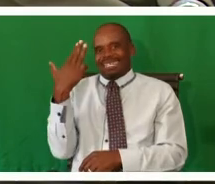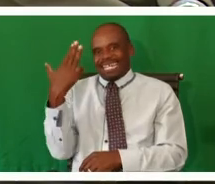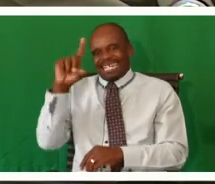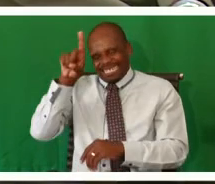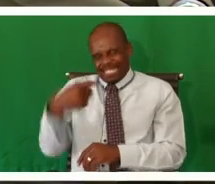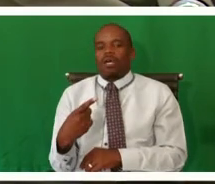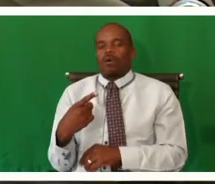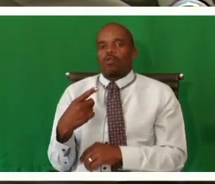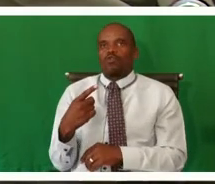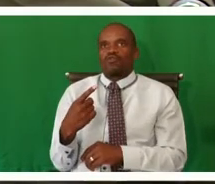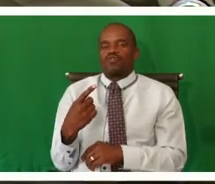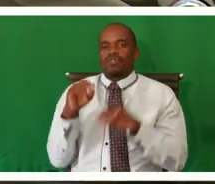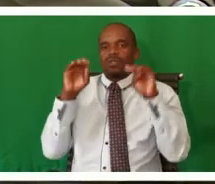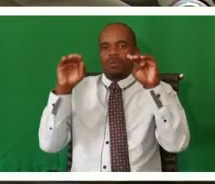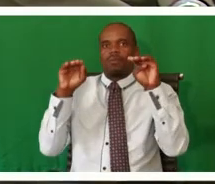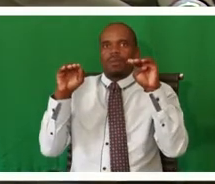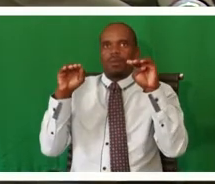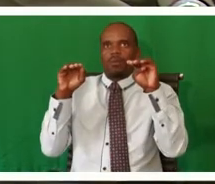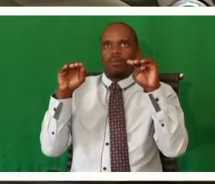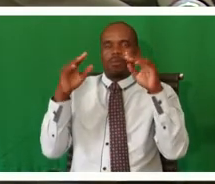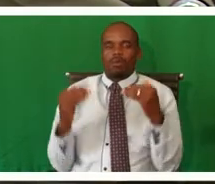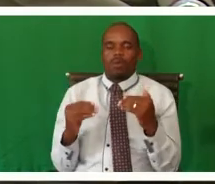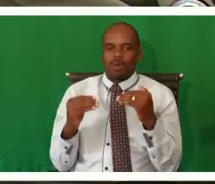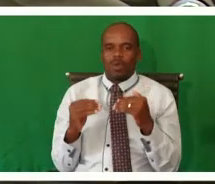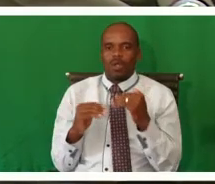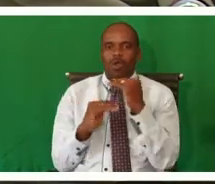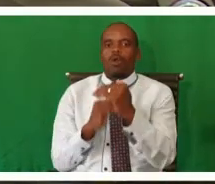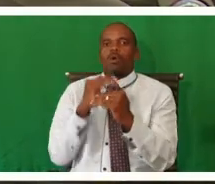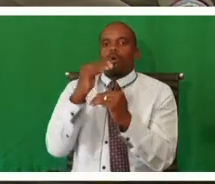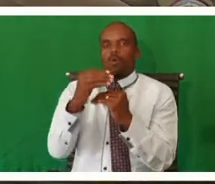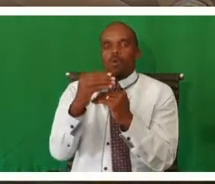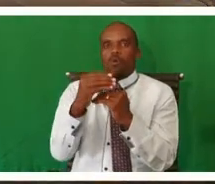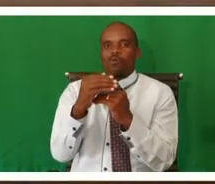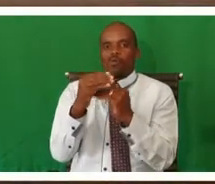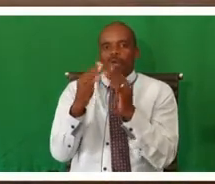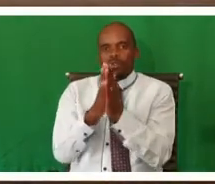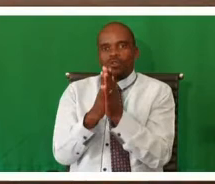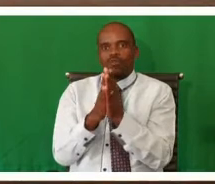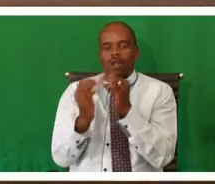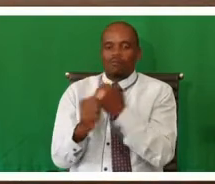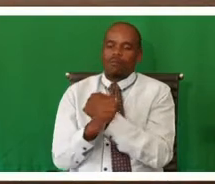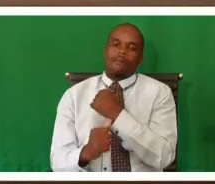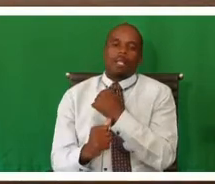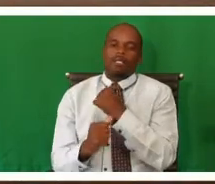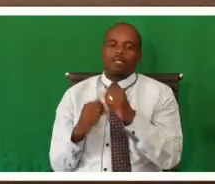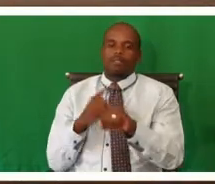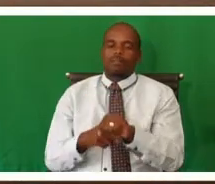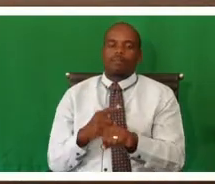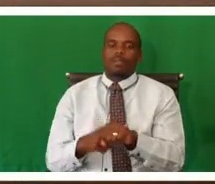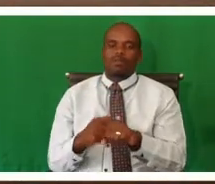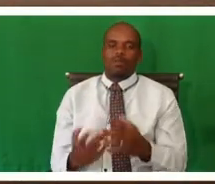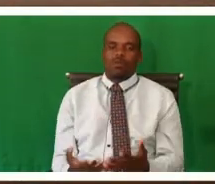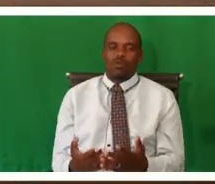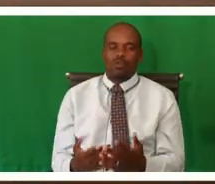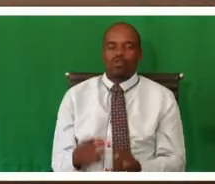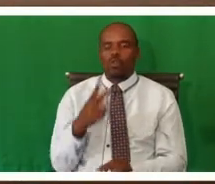1,900,000 people over 12-month period. Our target is 2,040